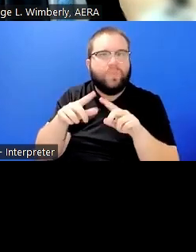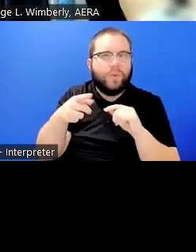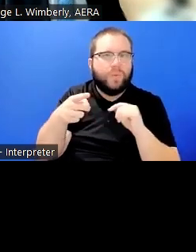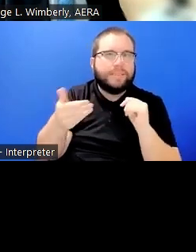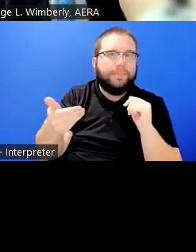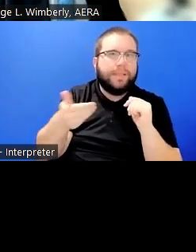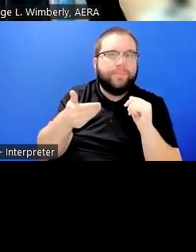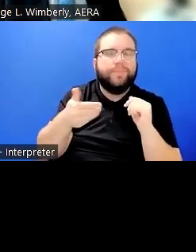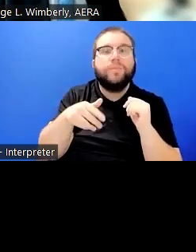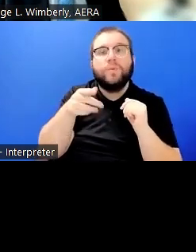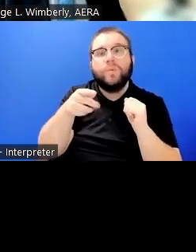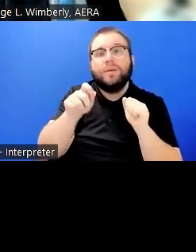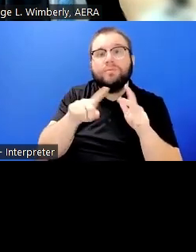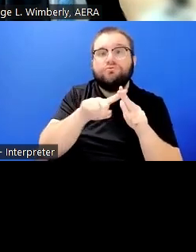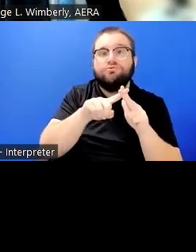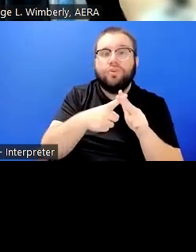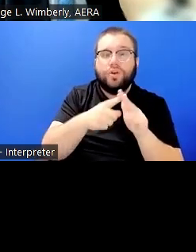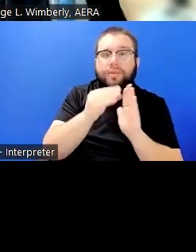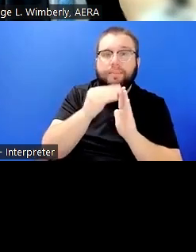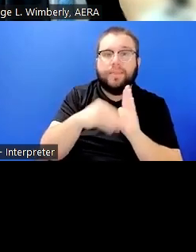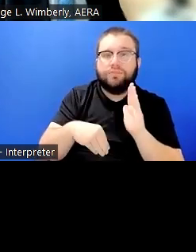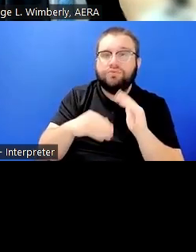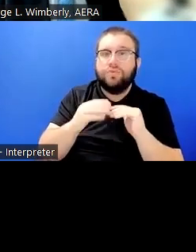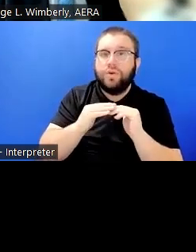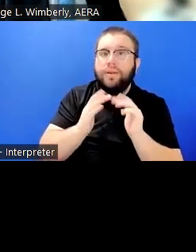application online, and